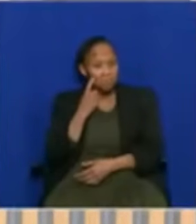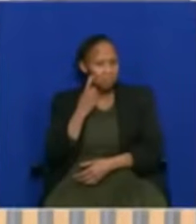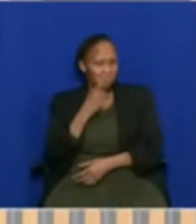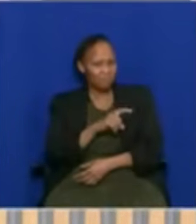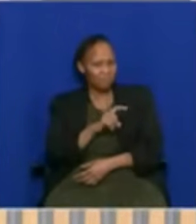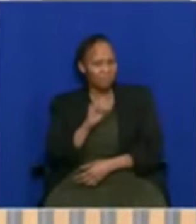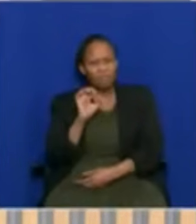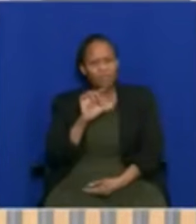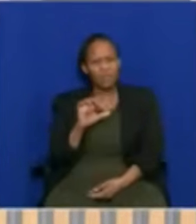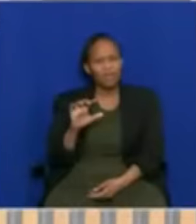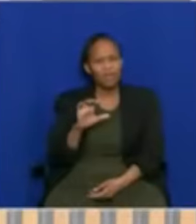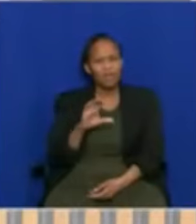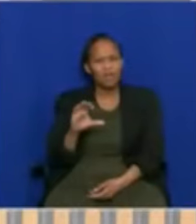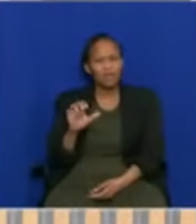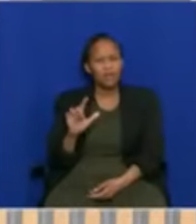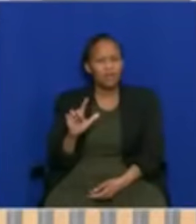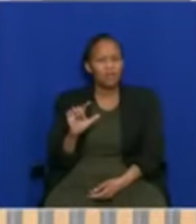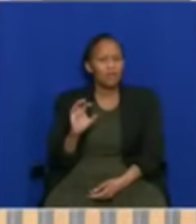please?